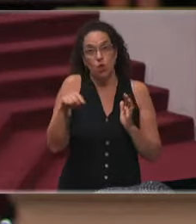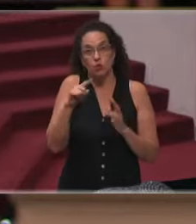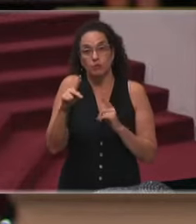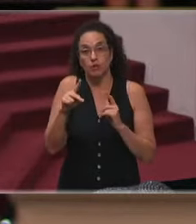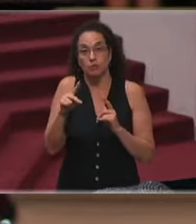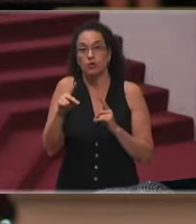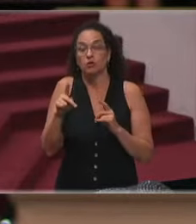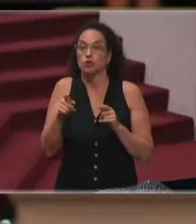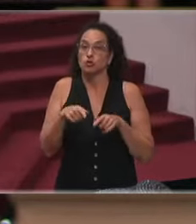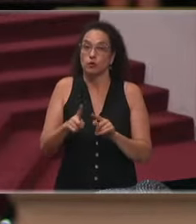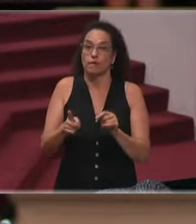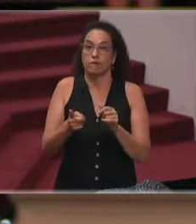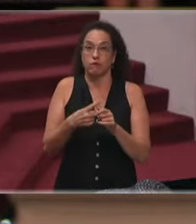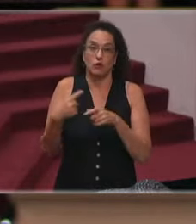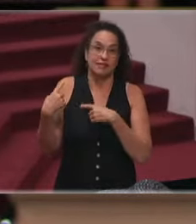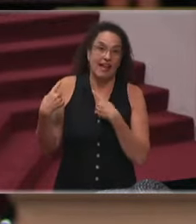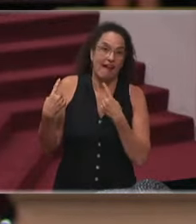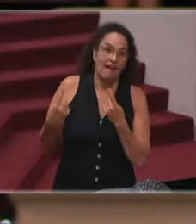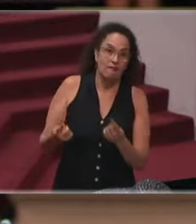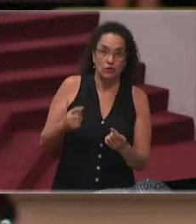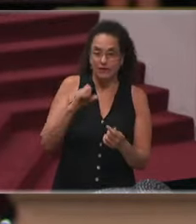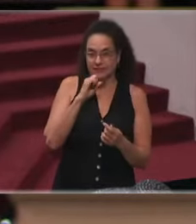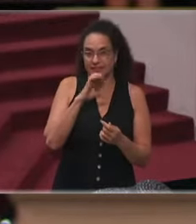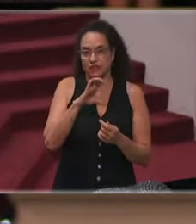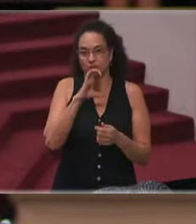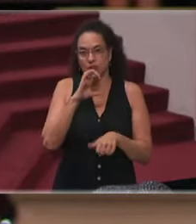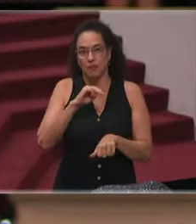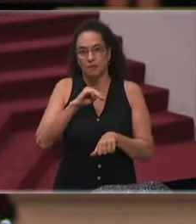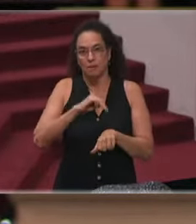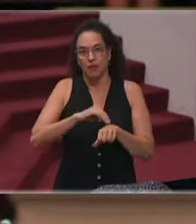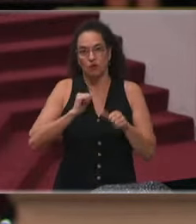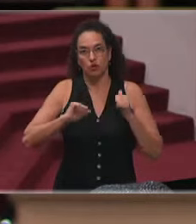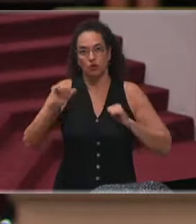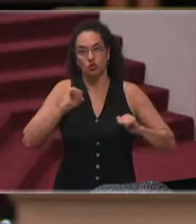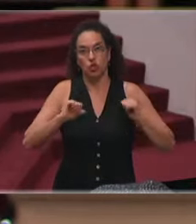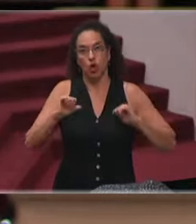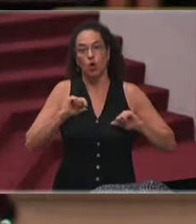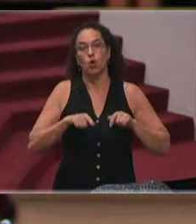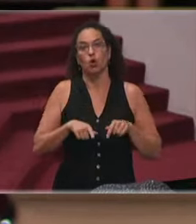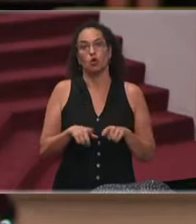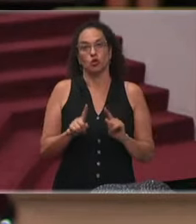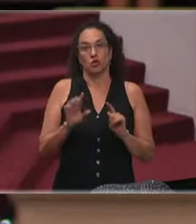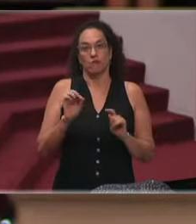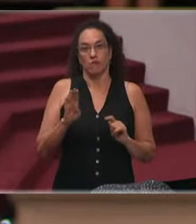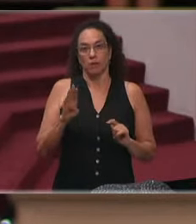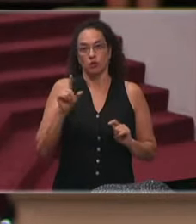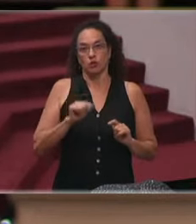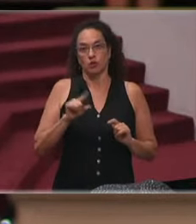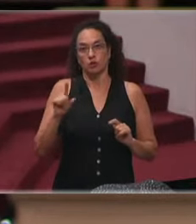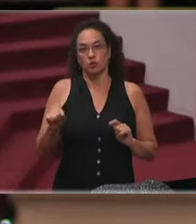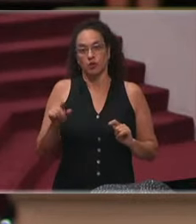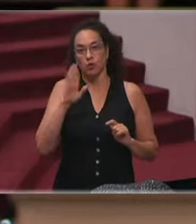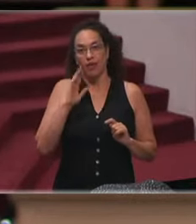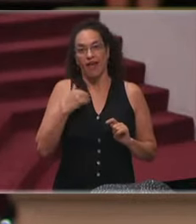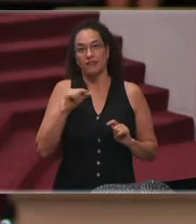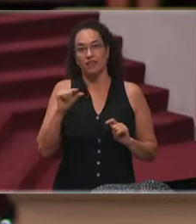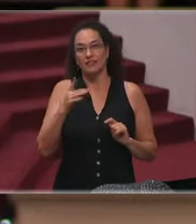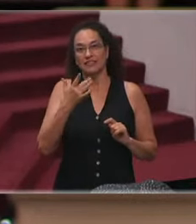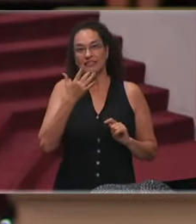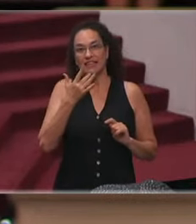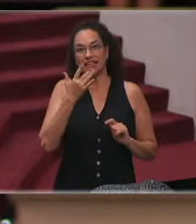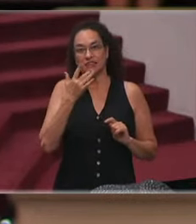ever Seniors Ministry Showcase held in February of 2020, and you'll get a little taste from that a